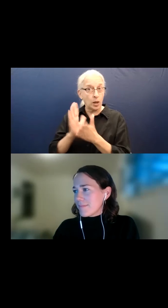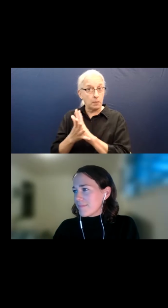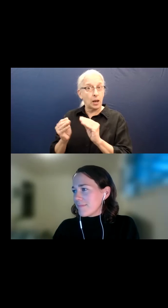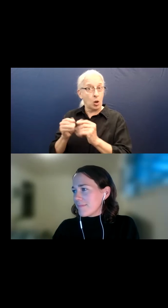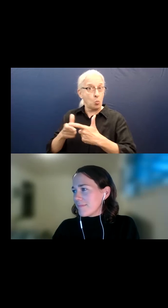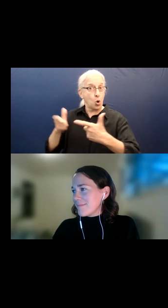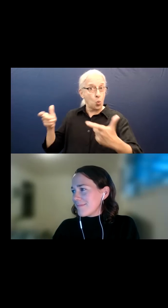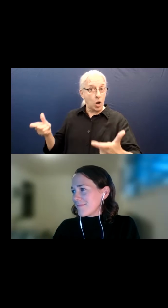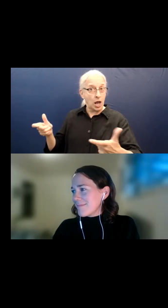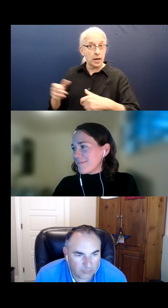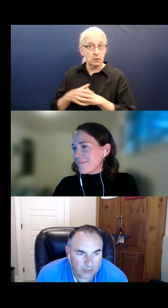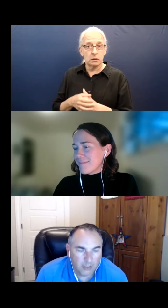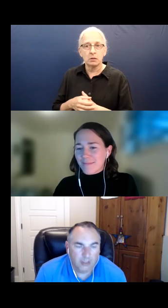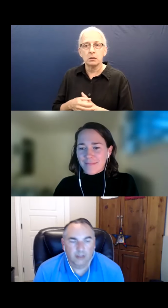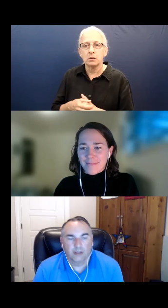Yes, I am.